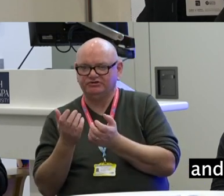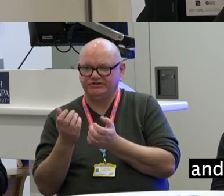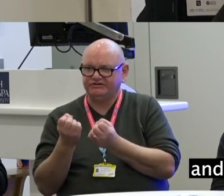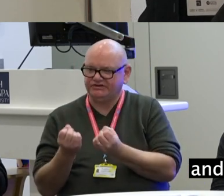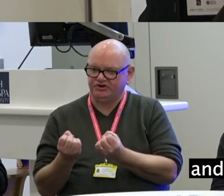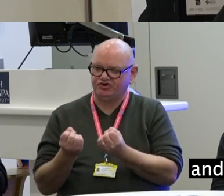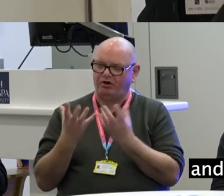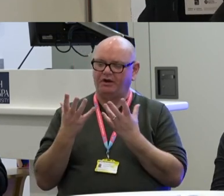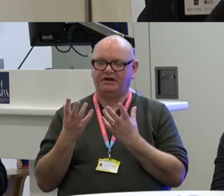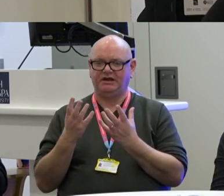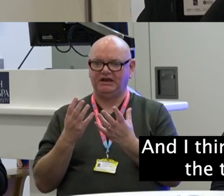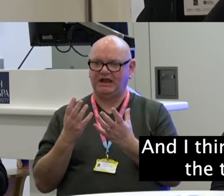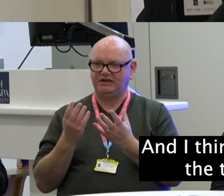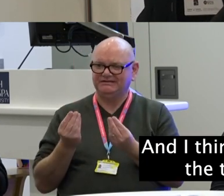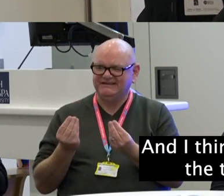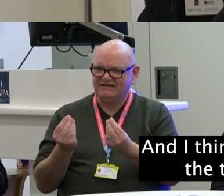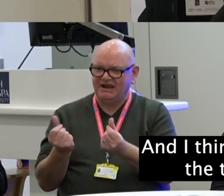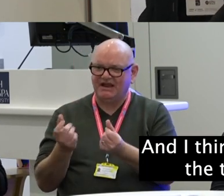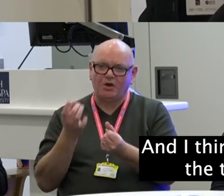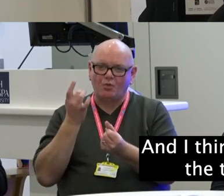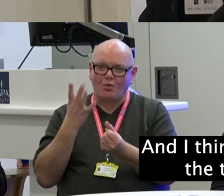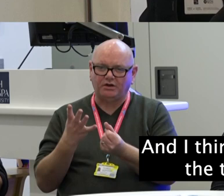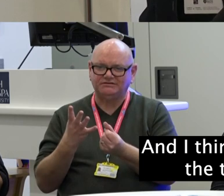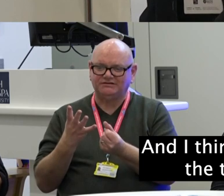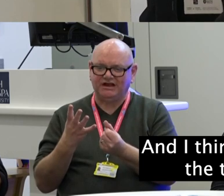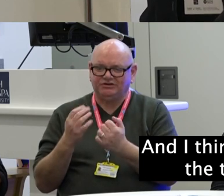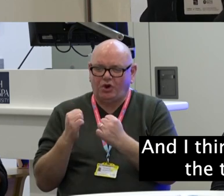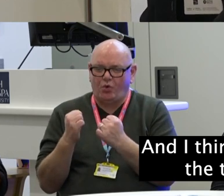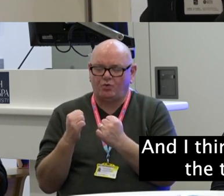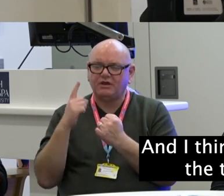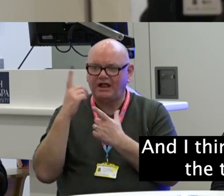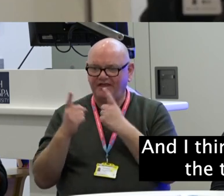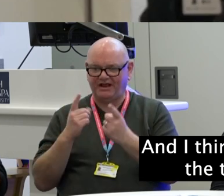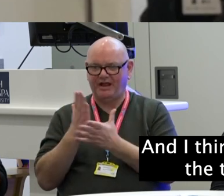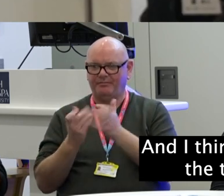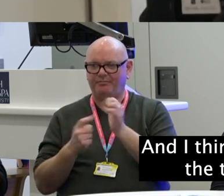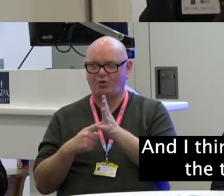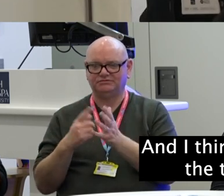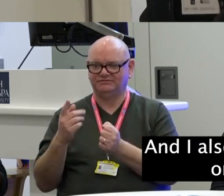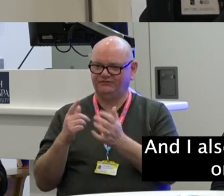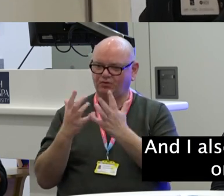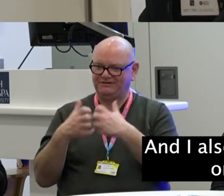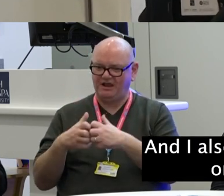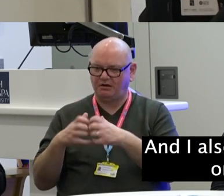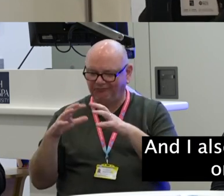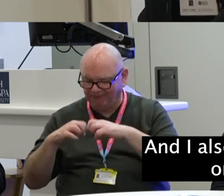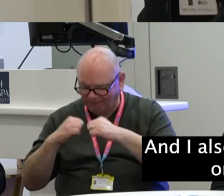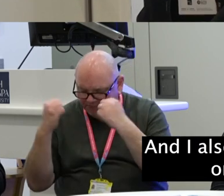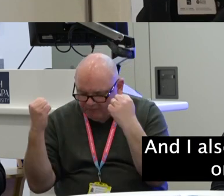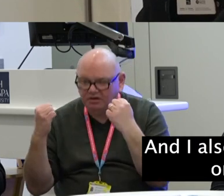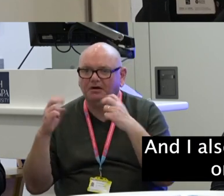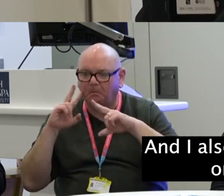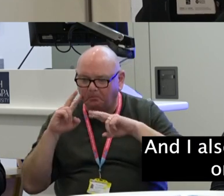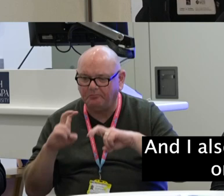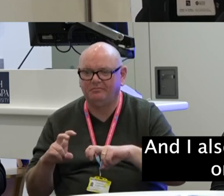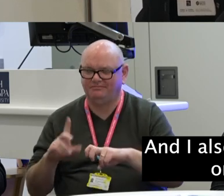and cold. And I think you have to take the shell off the tech, really, to make it work. And I also think that